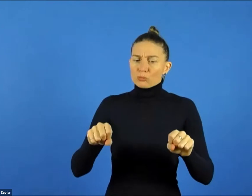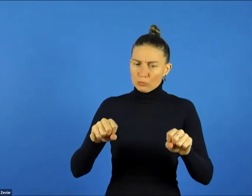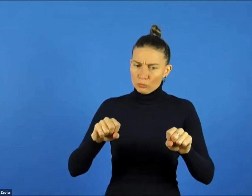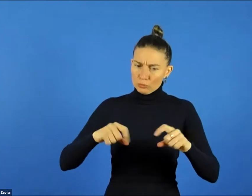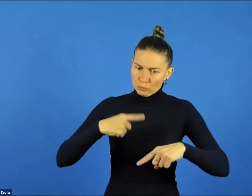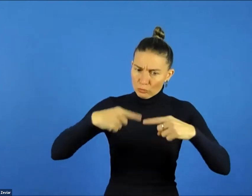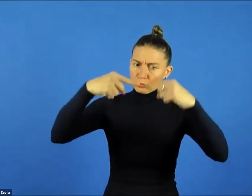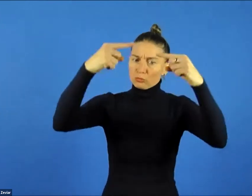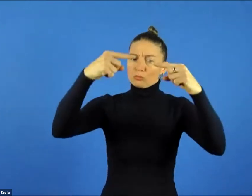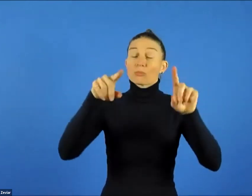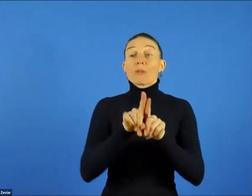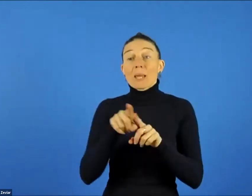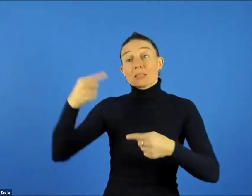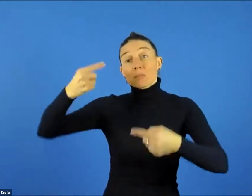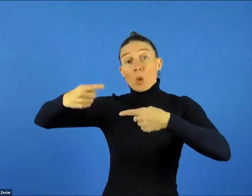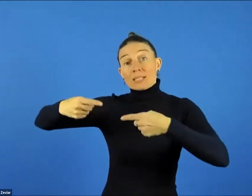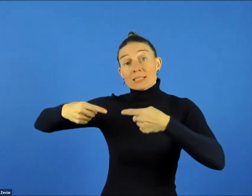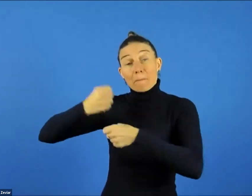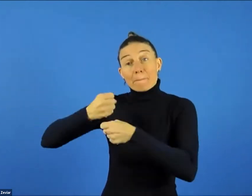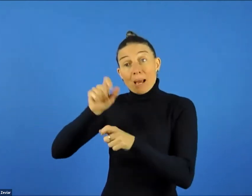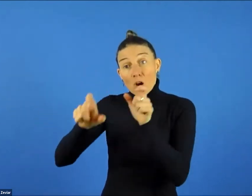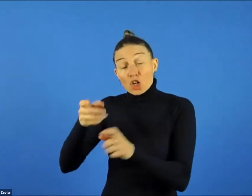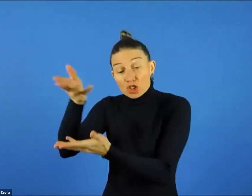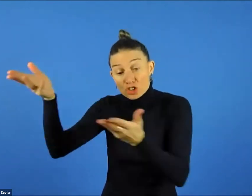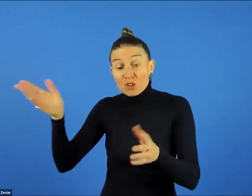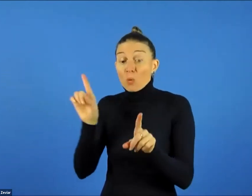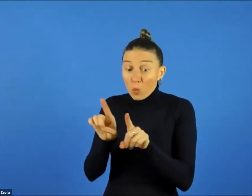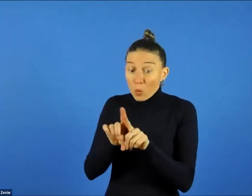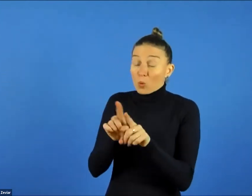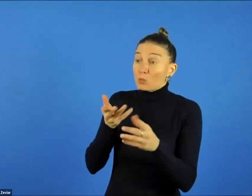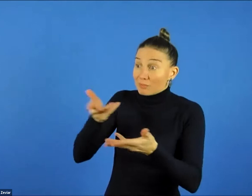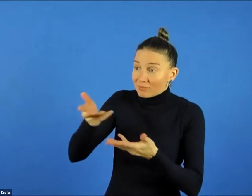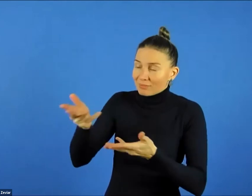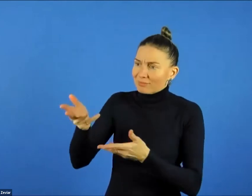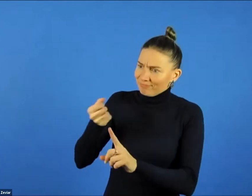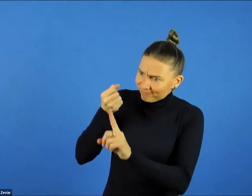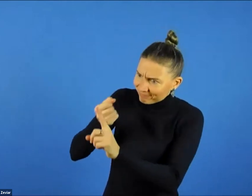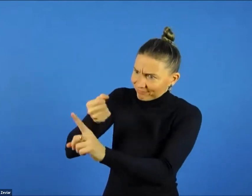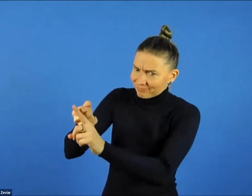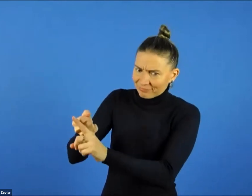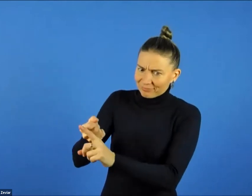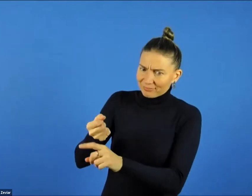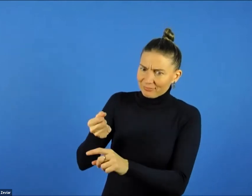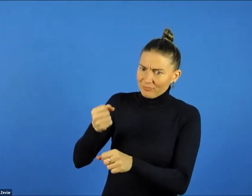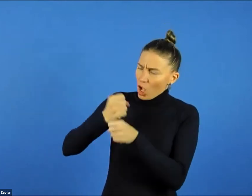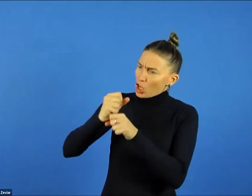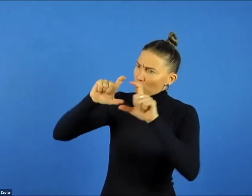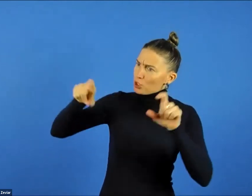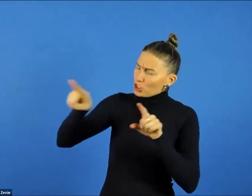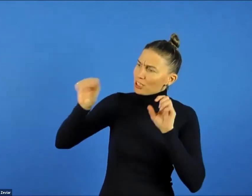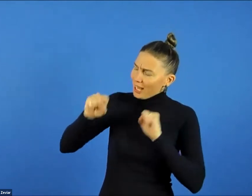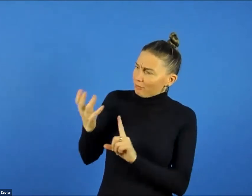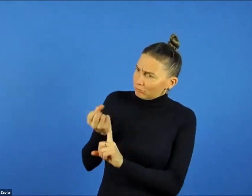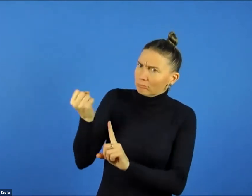interactions with the policymakers, and these are the interfaces where the entrepreneurs can achieve a lot in